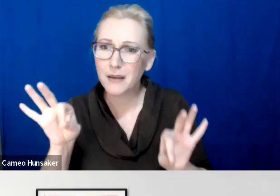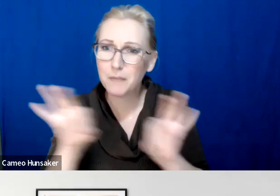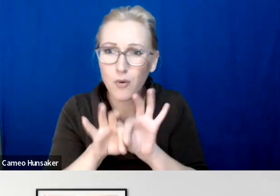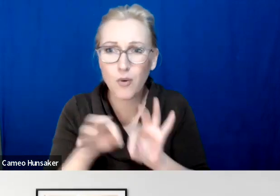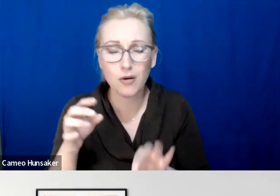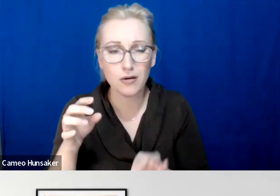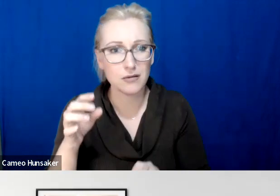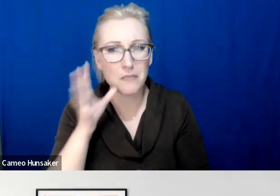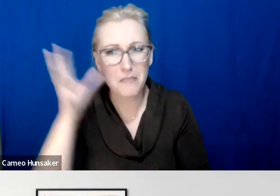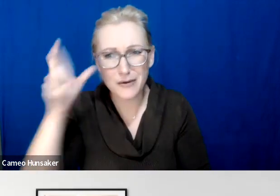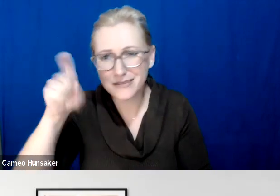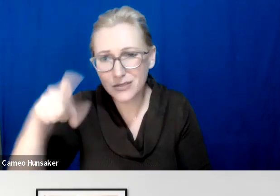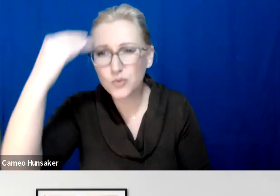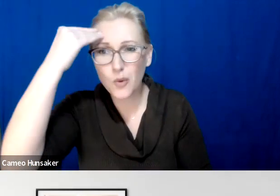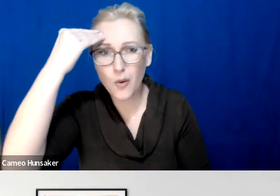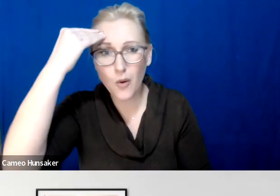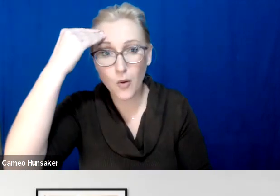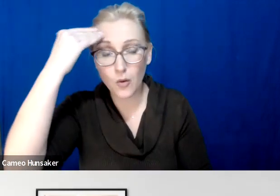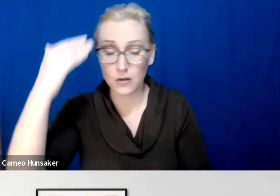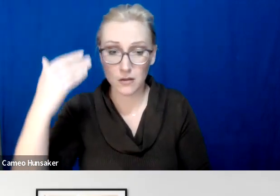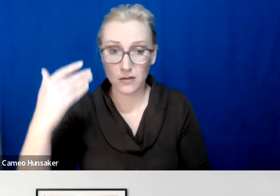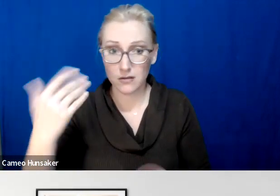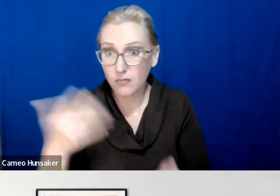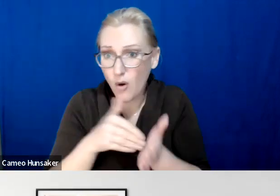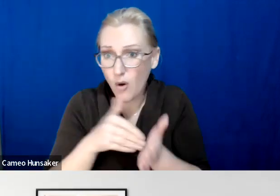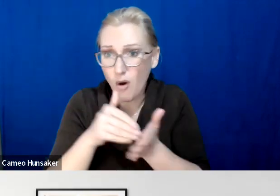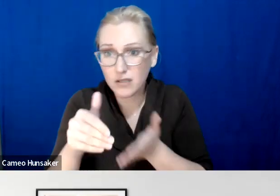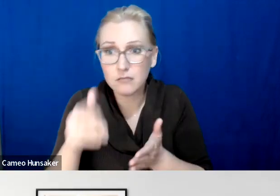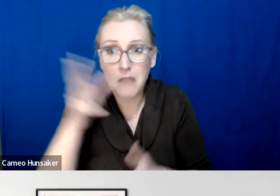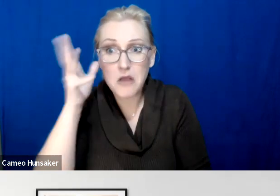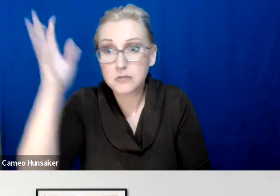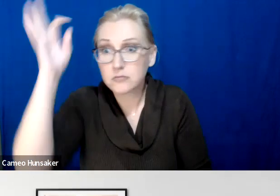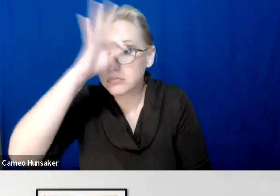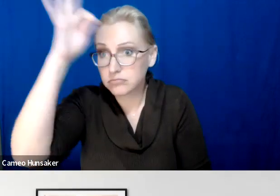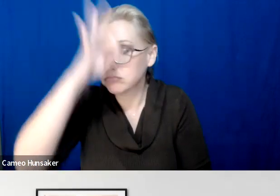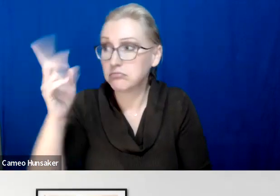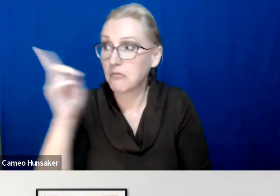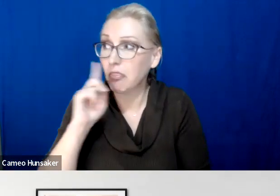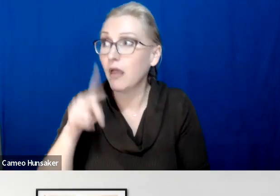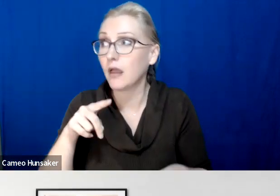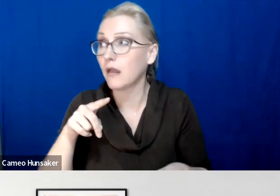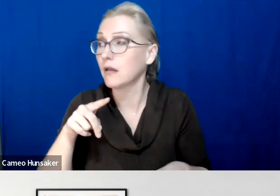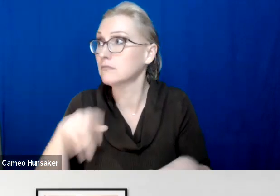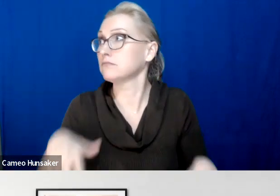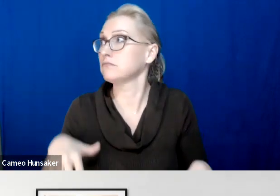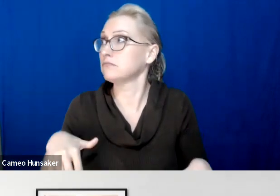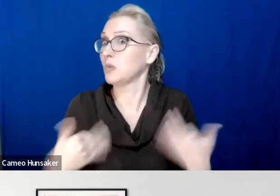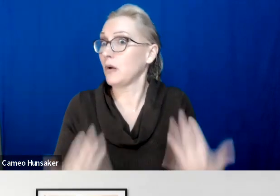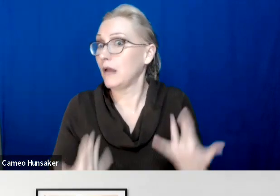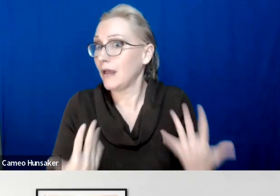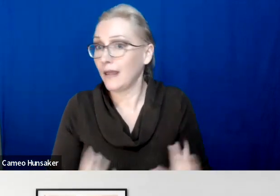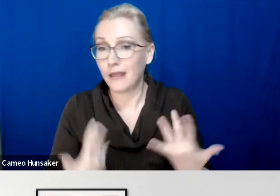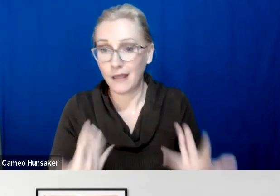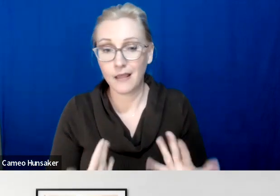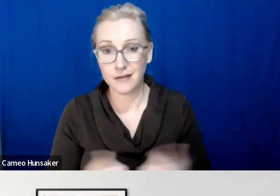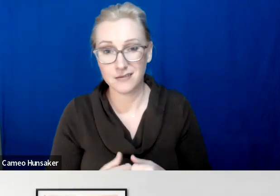know, because oftentimes that's not always provided to them, right? And it's one of those things that might be that fine print that's